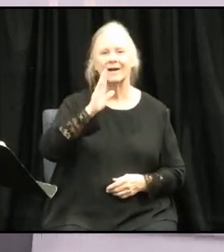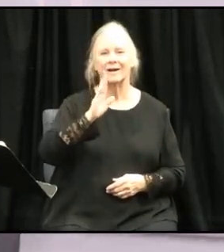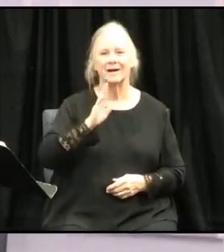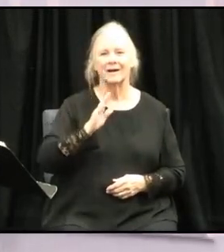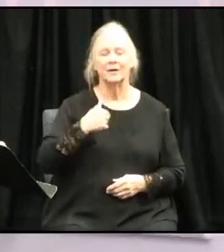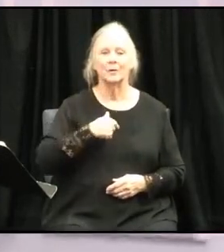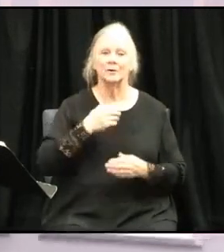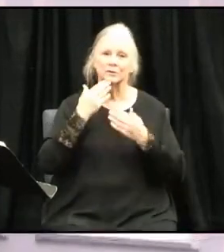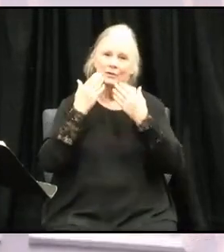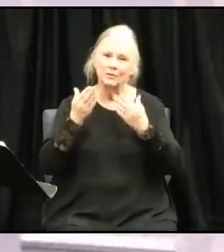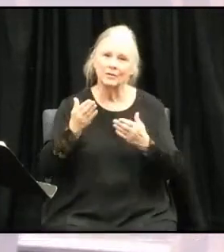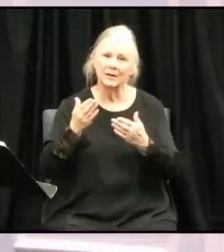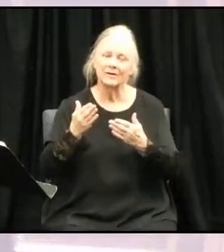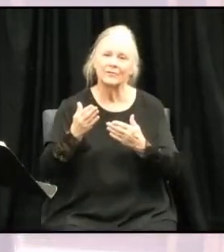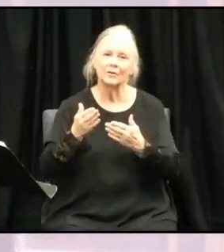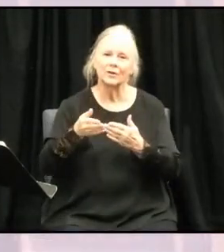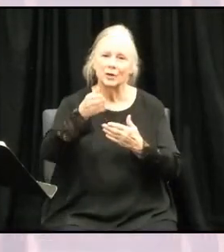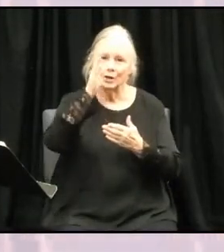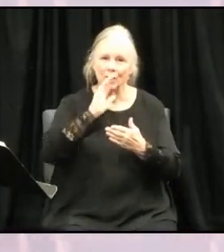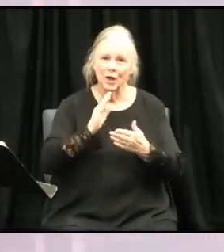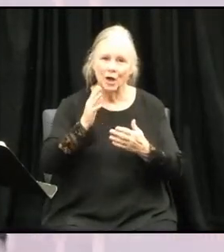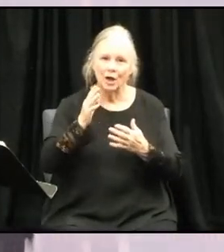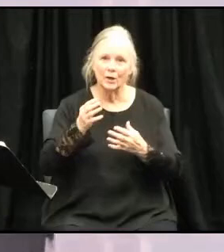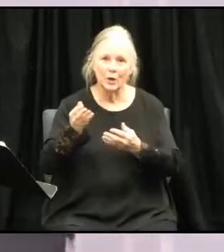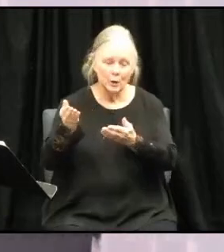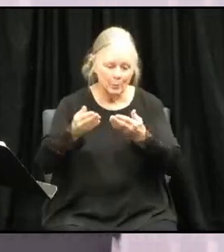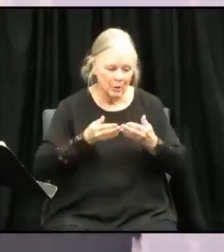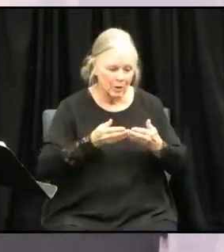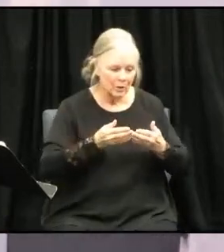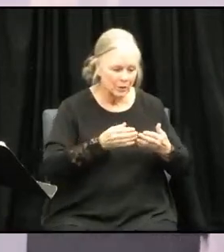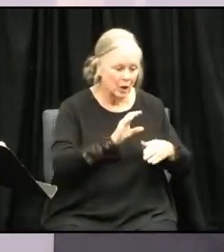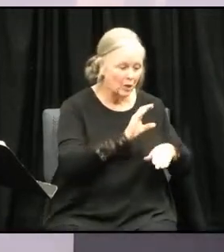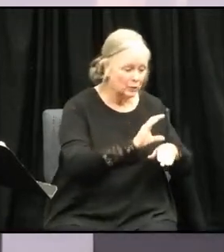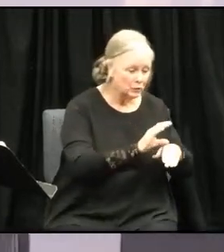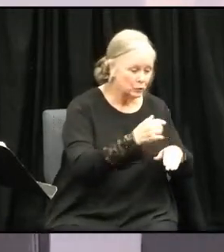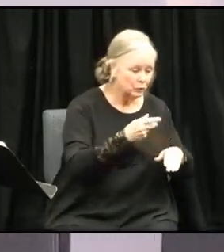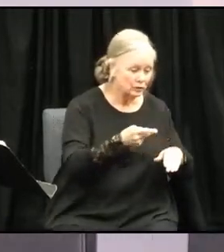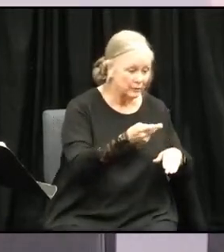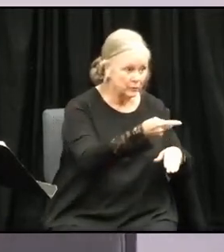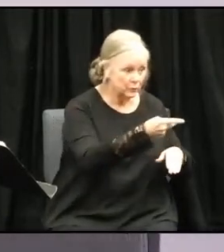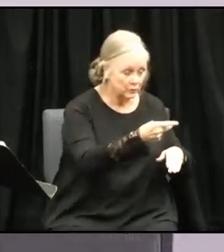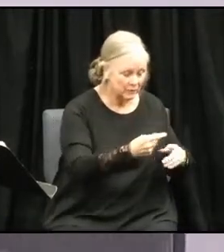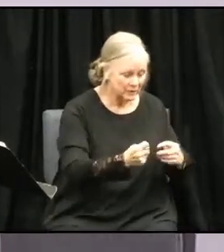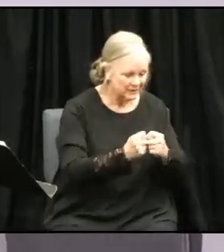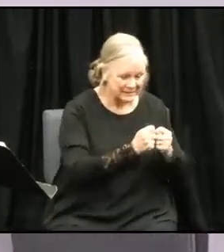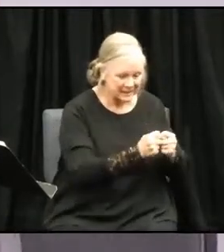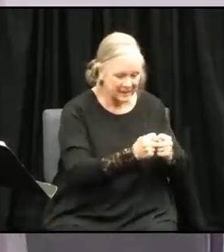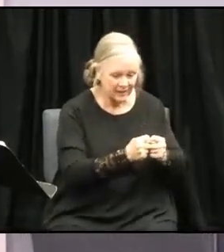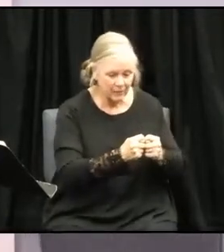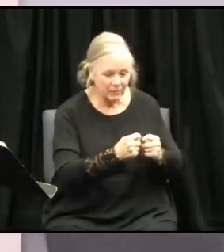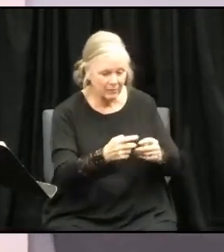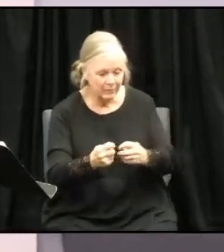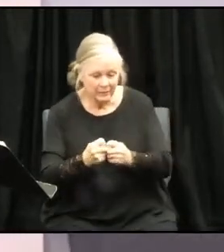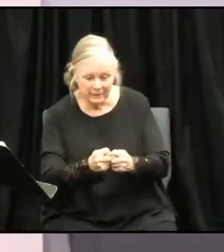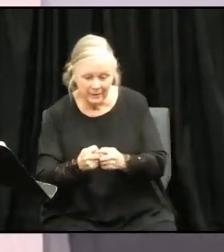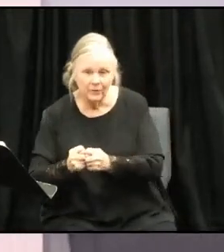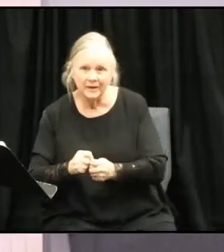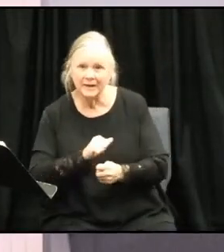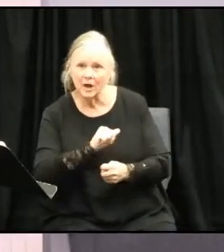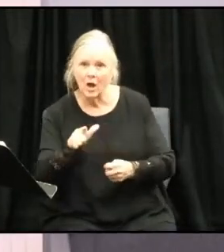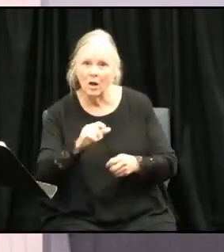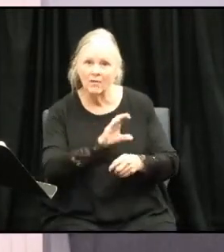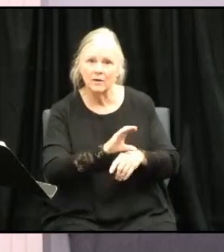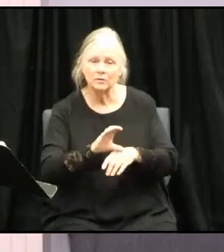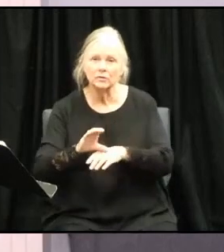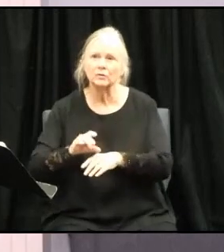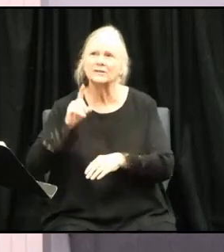say that he brought us all together at each of those appointments. And the same thing is true for us all in our life. He is the God who directs